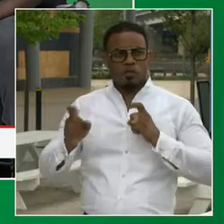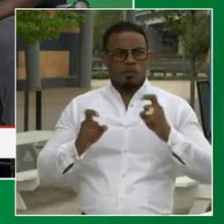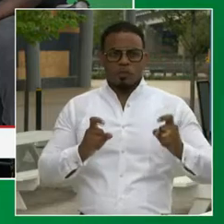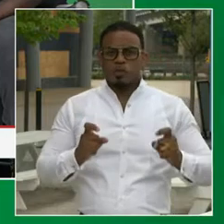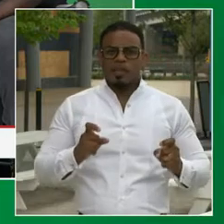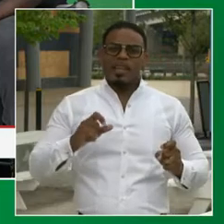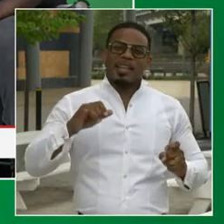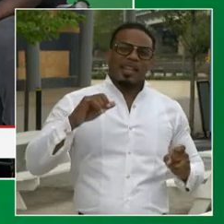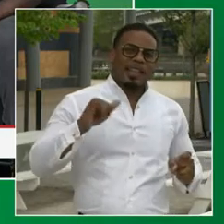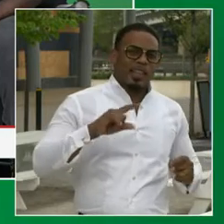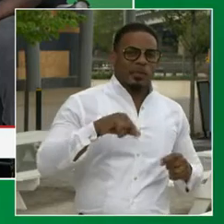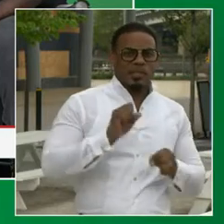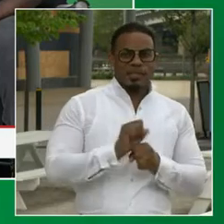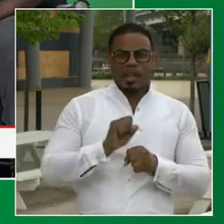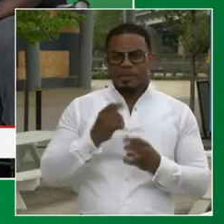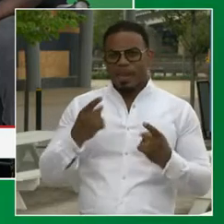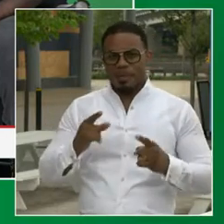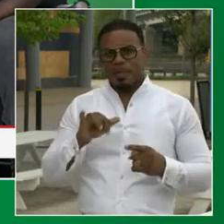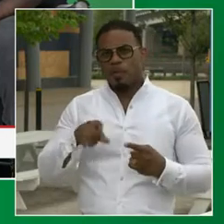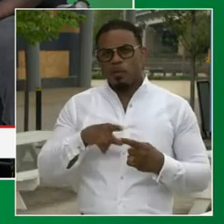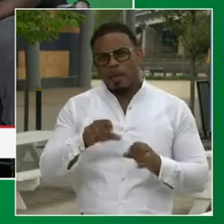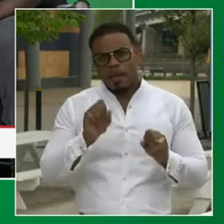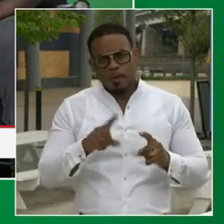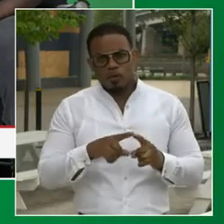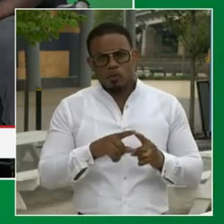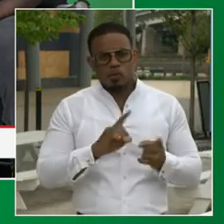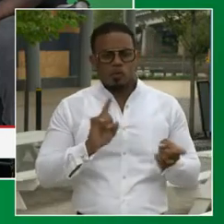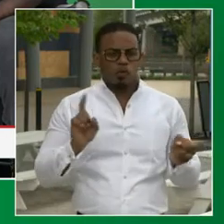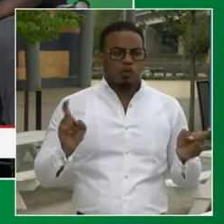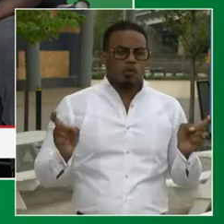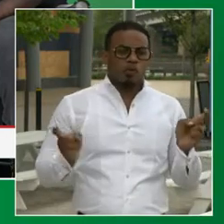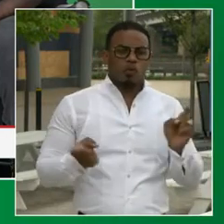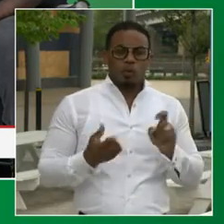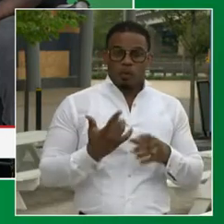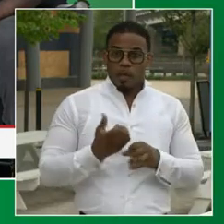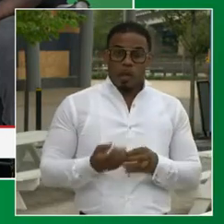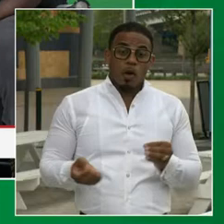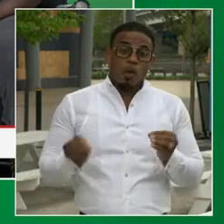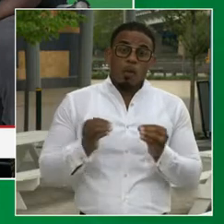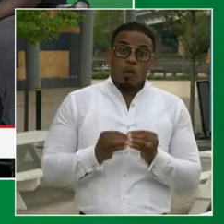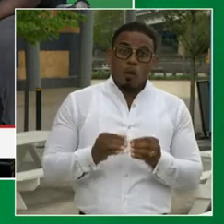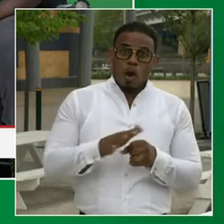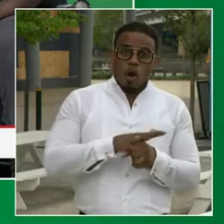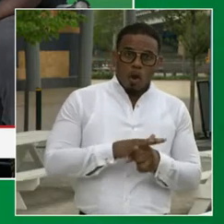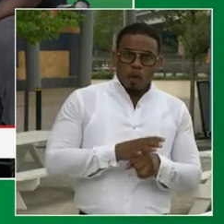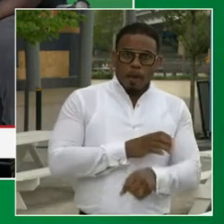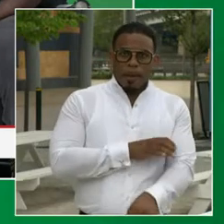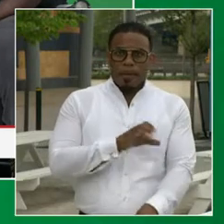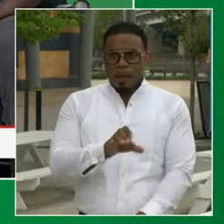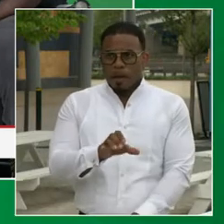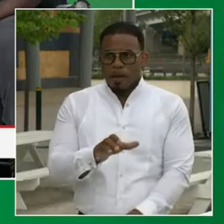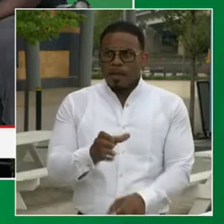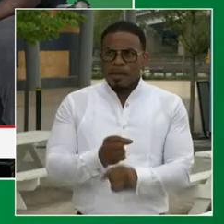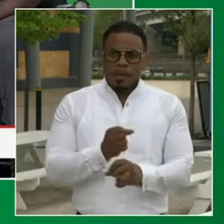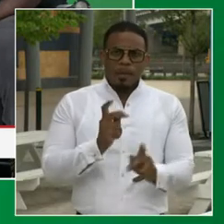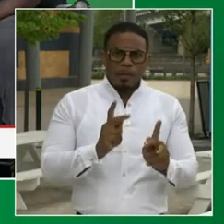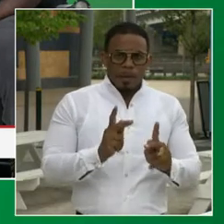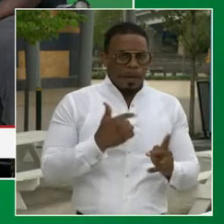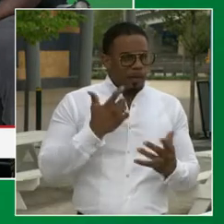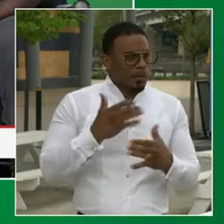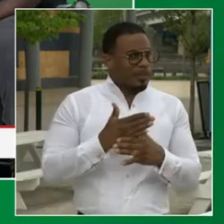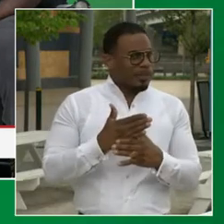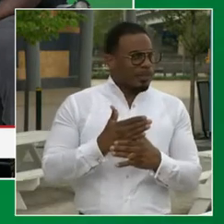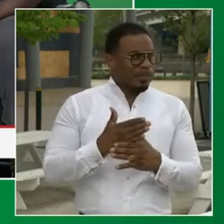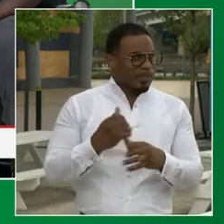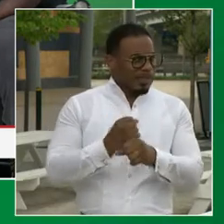distribution. And that's when jobs happen. That's when you're able to turn things where you get more local empowerment, and you're getting people, and I just want to